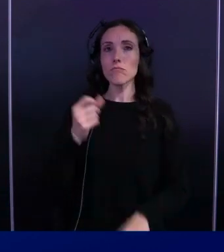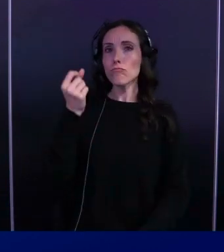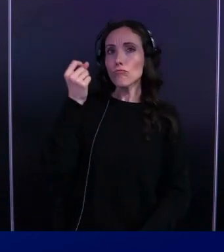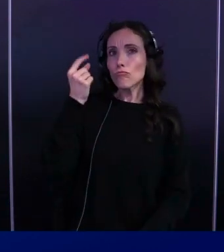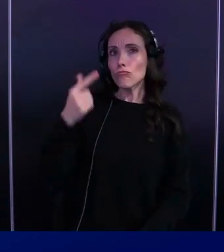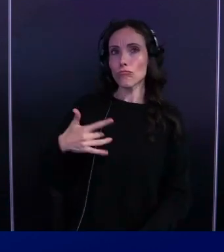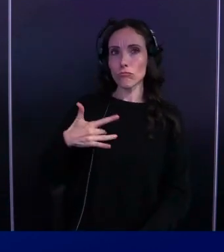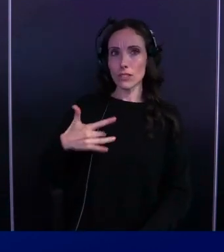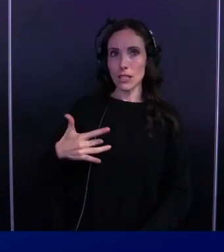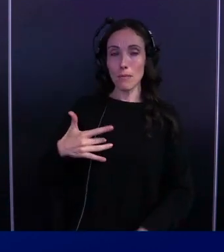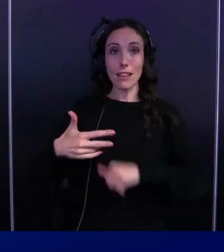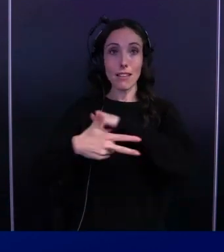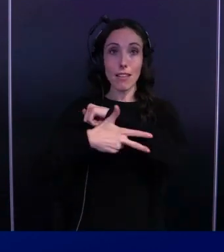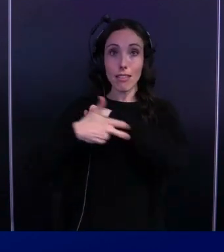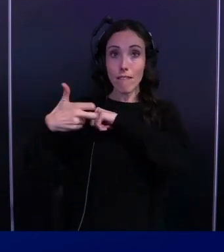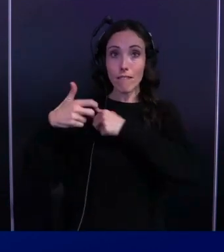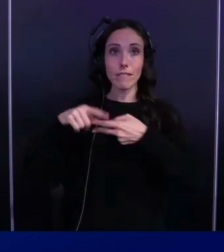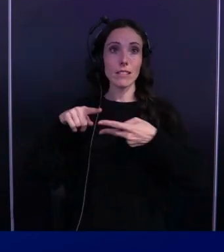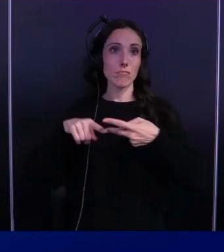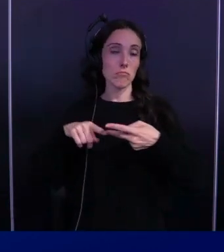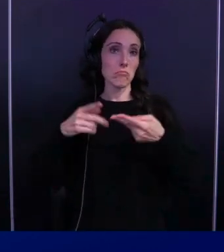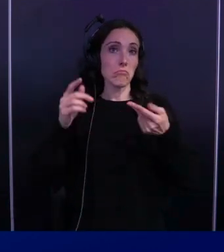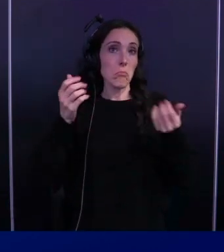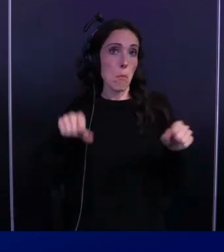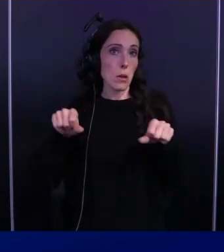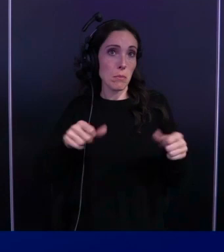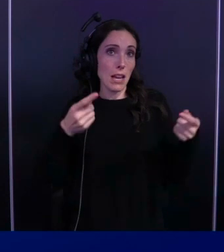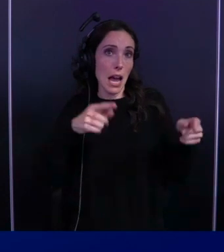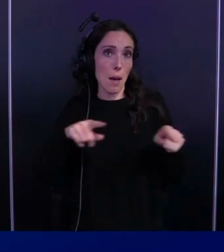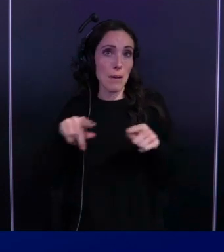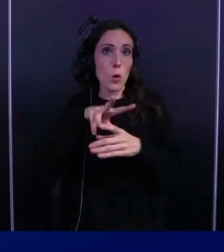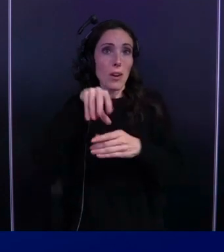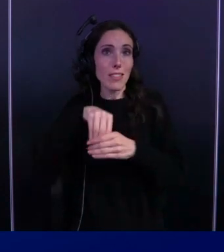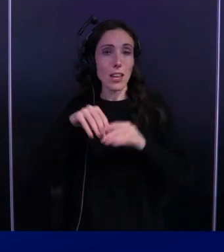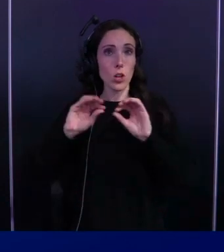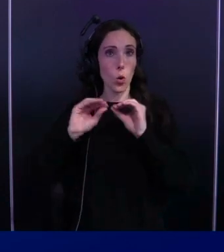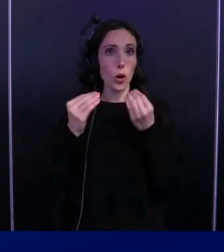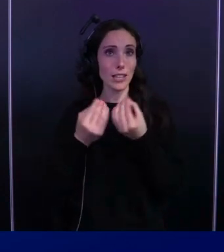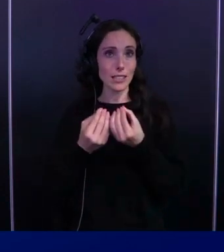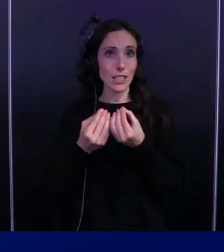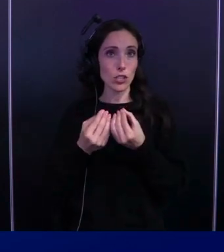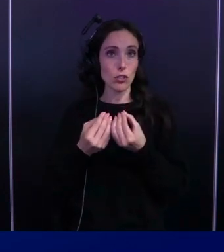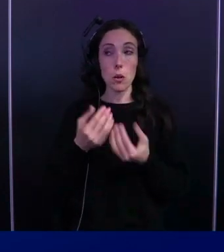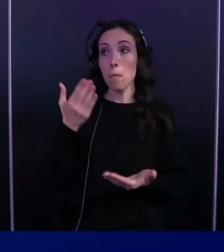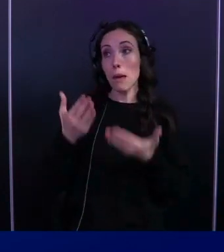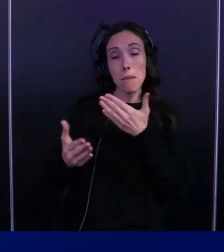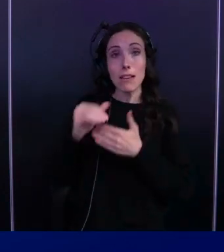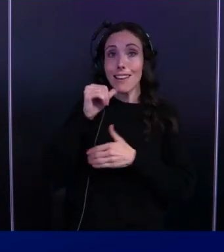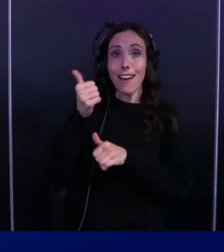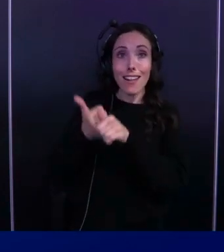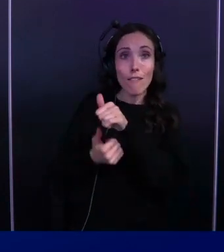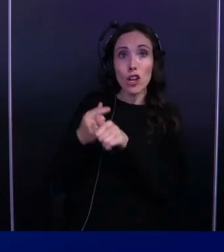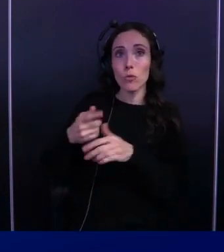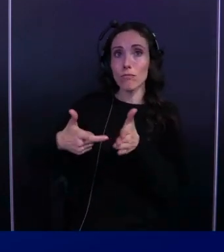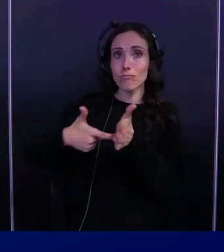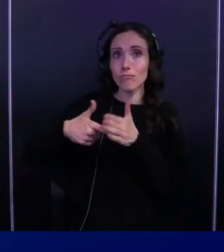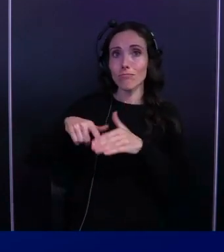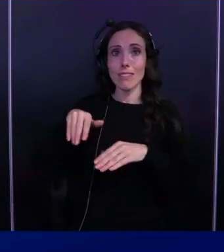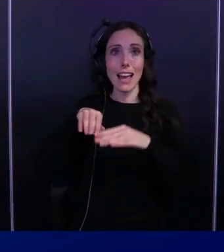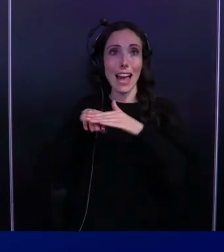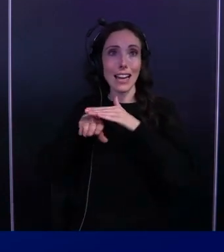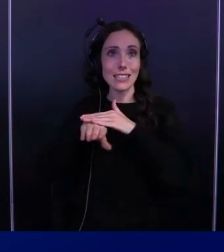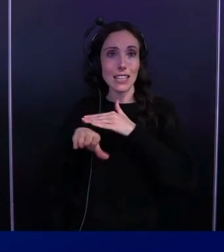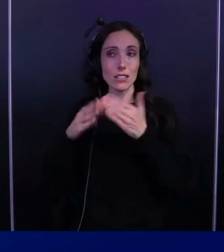times, theft and other things can occur within an organization, or not everybody needs access to information within a company,